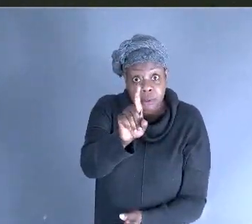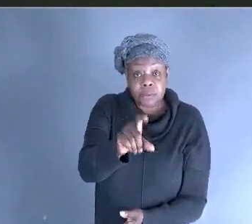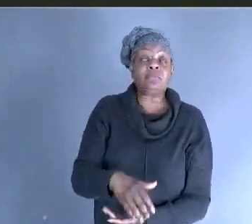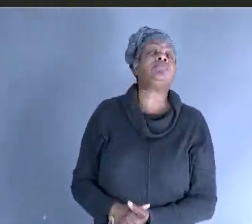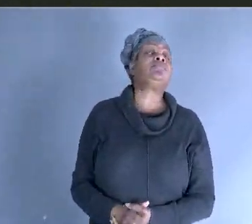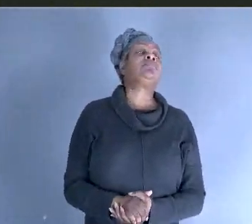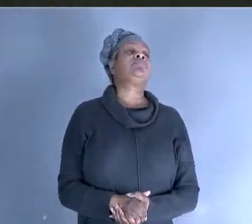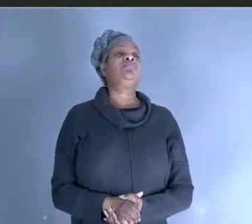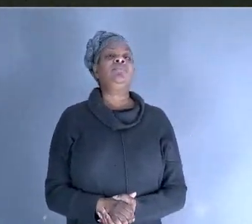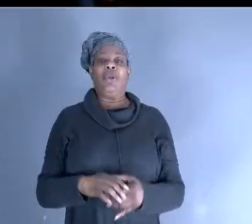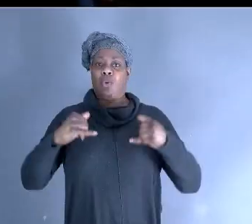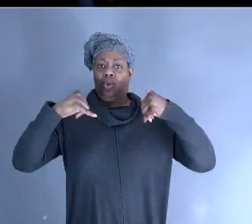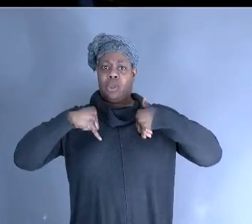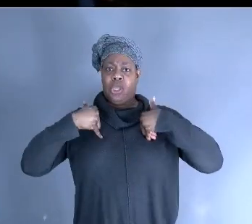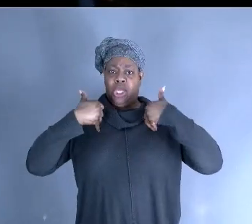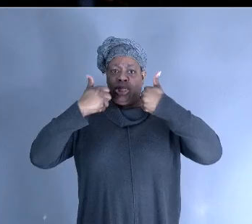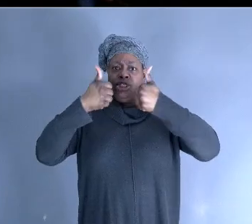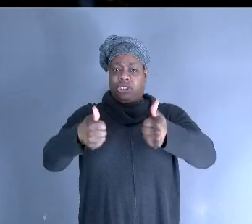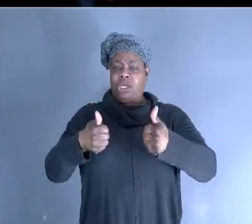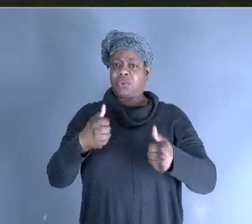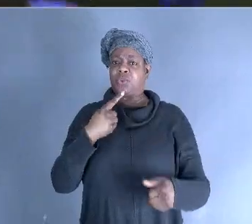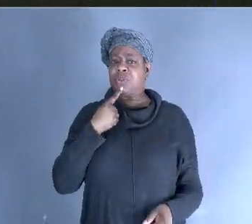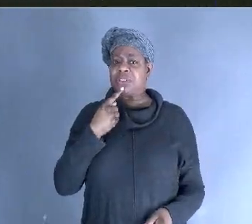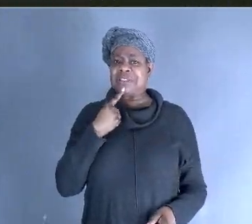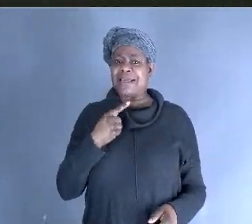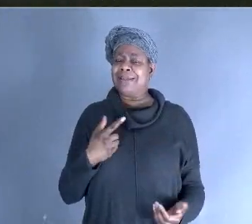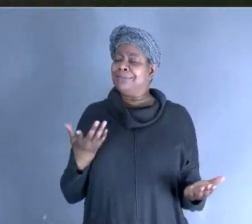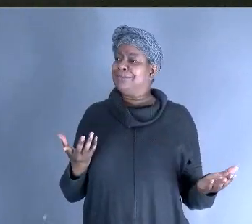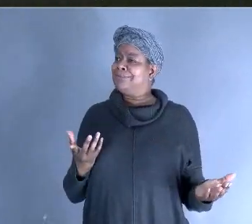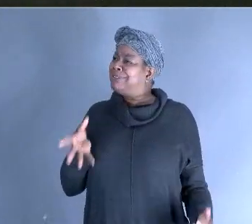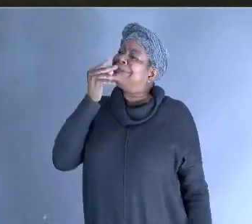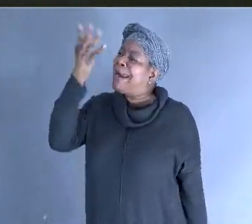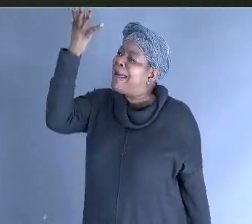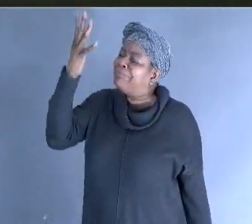said, Yeah, like Caleb, Shut up!